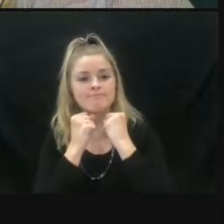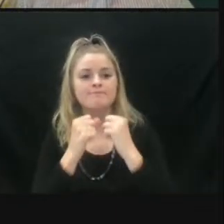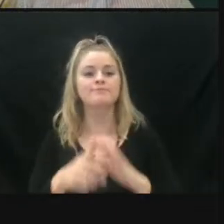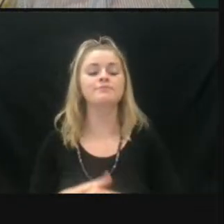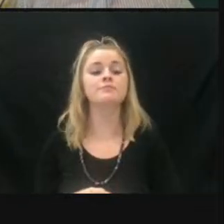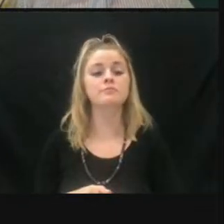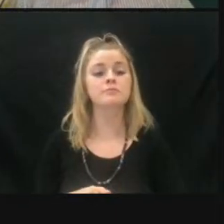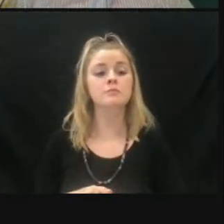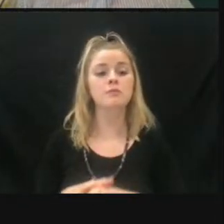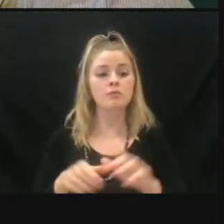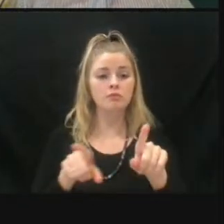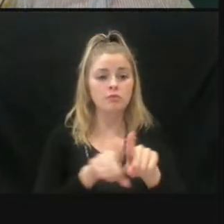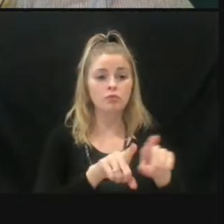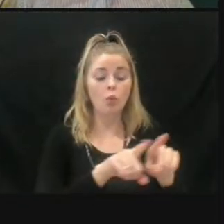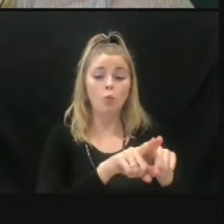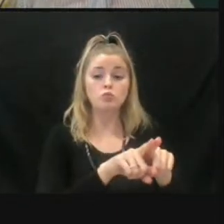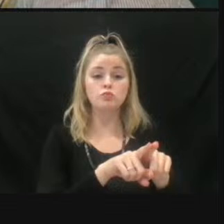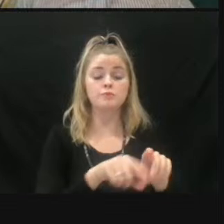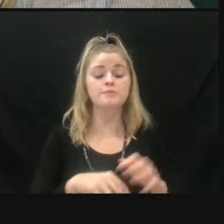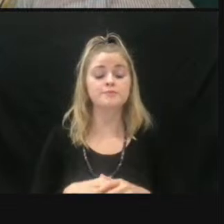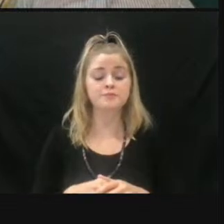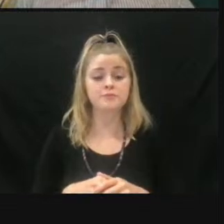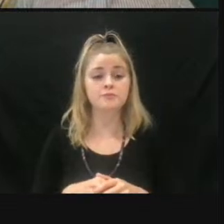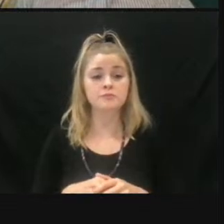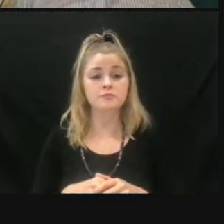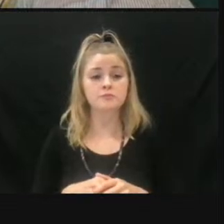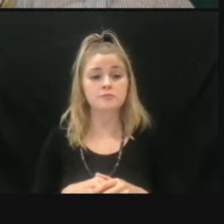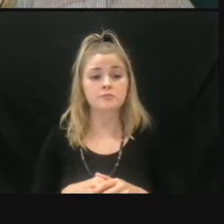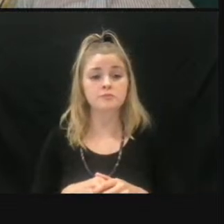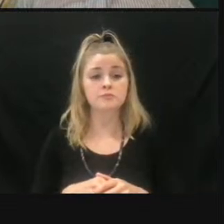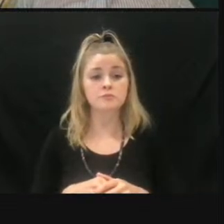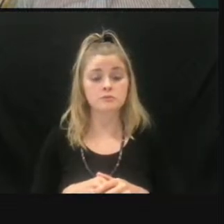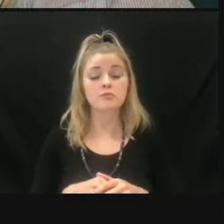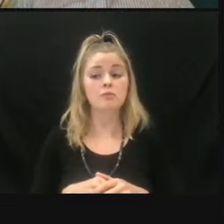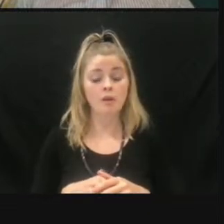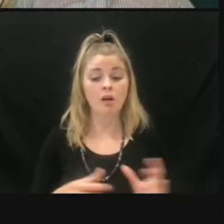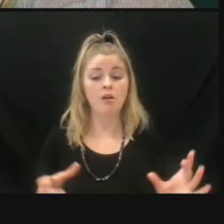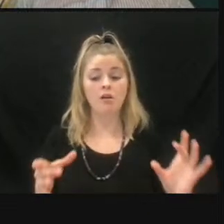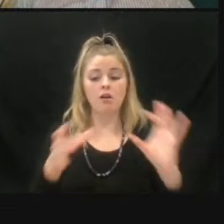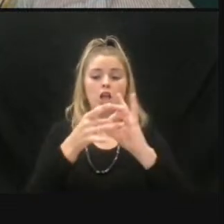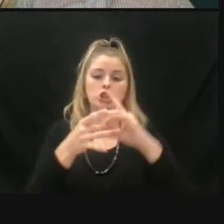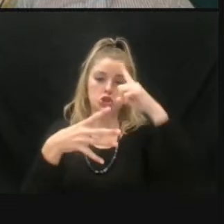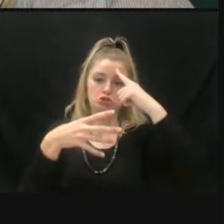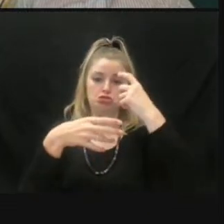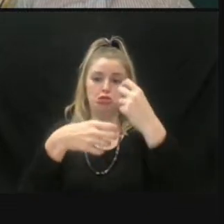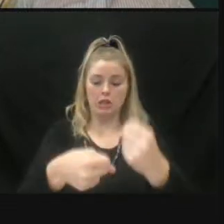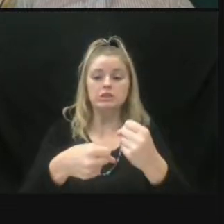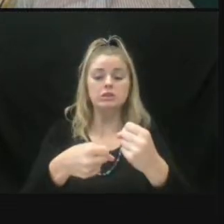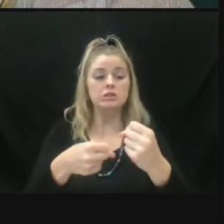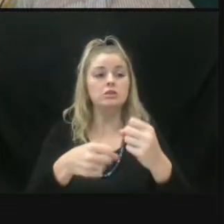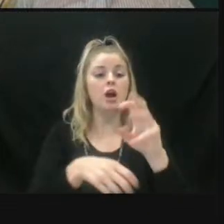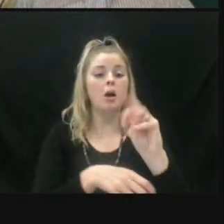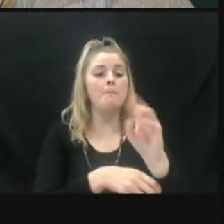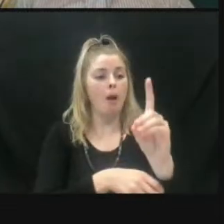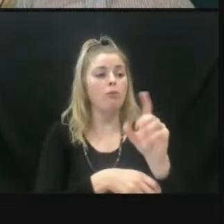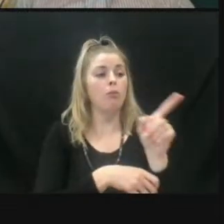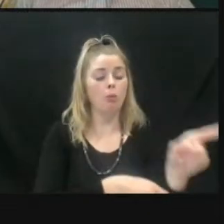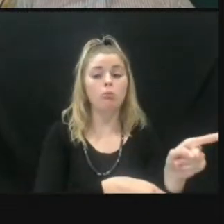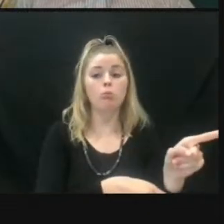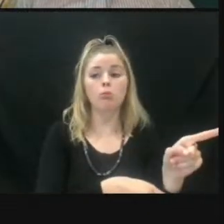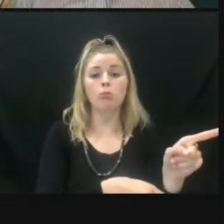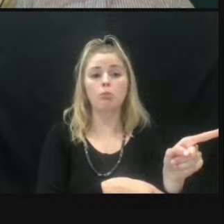It is also greatly established trust and respect that the state desired to meet